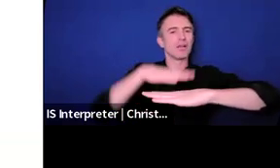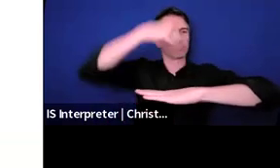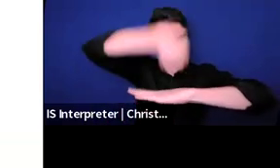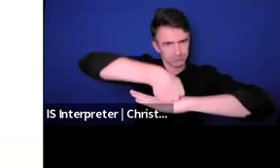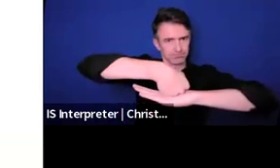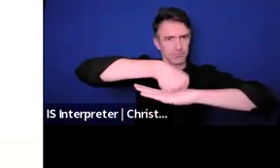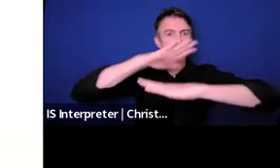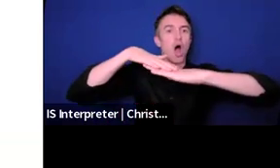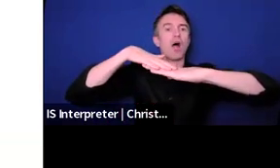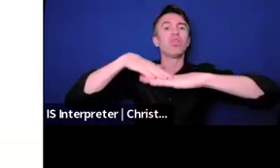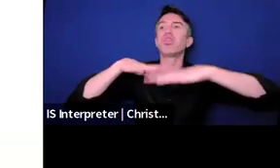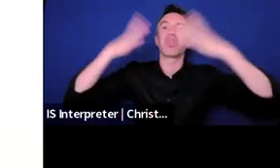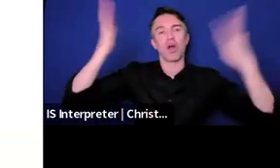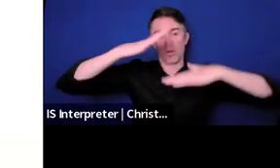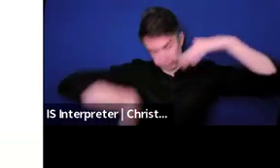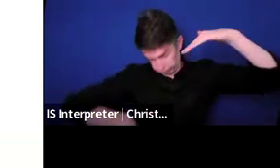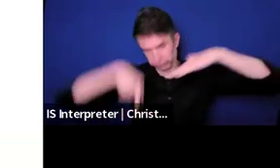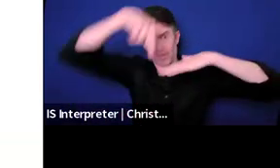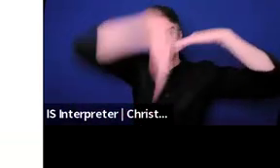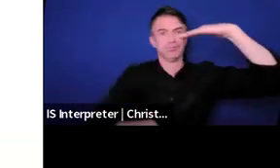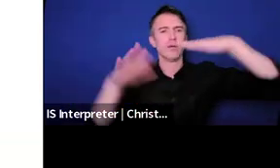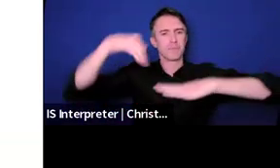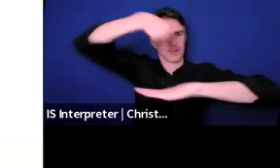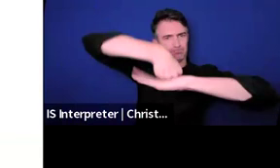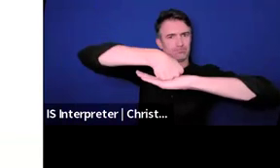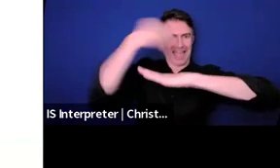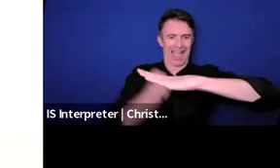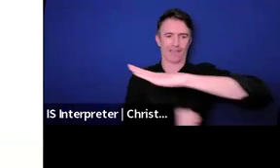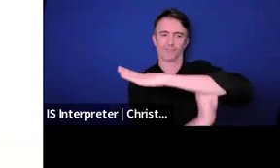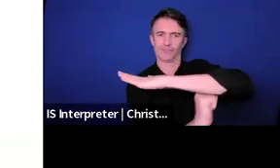So what we've established is a set of like 5 different